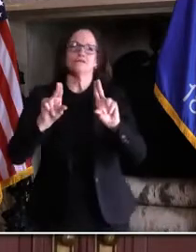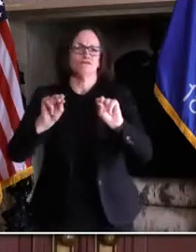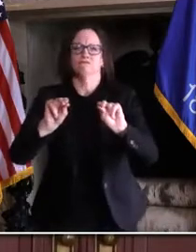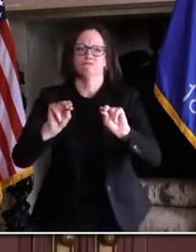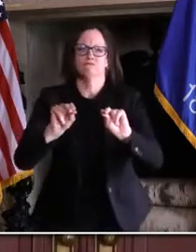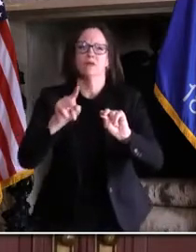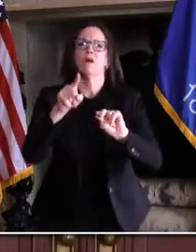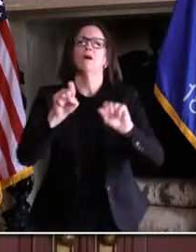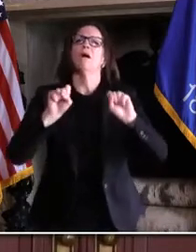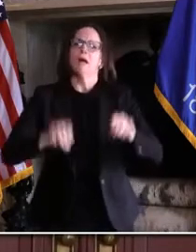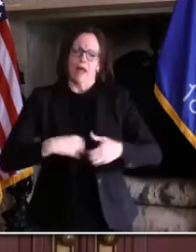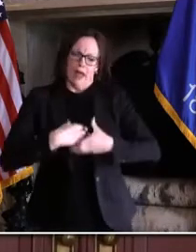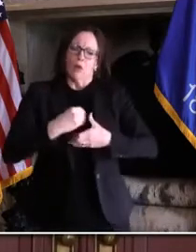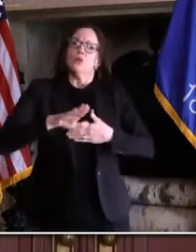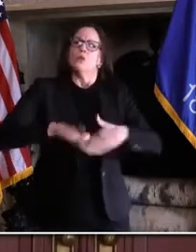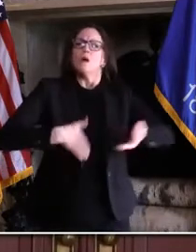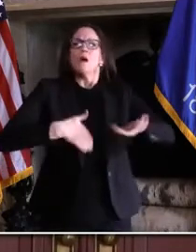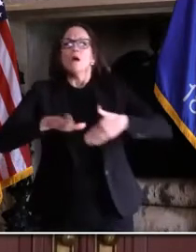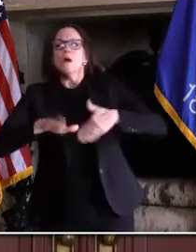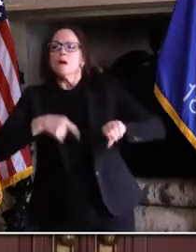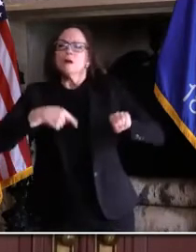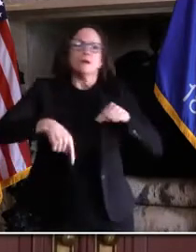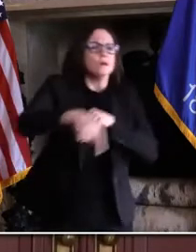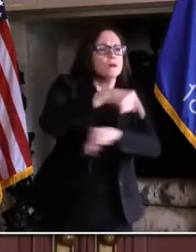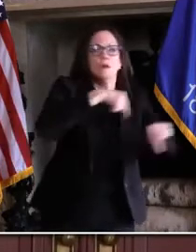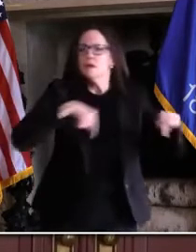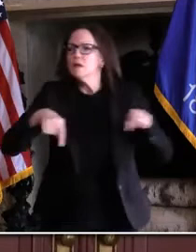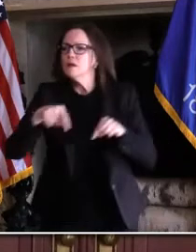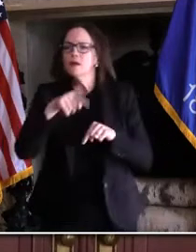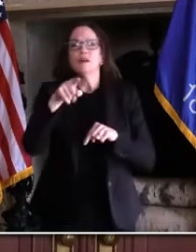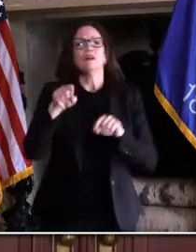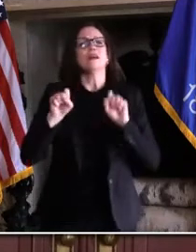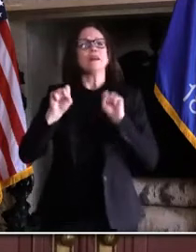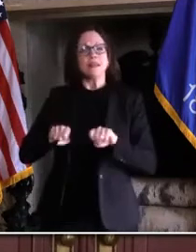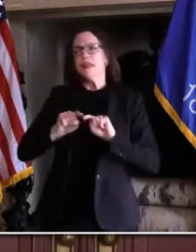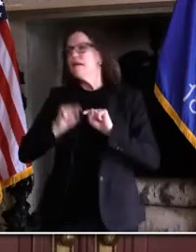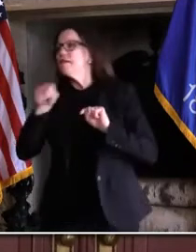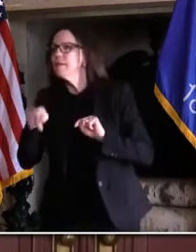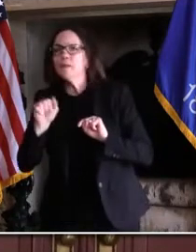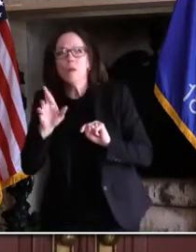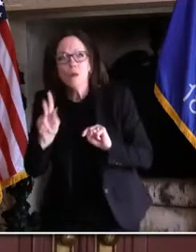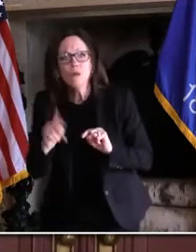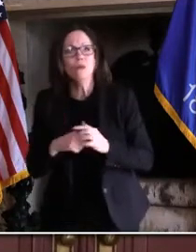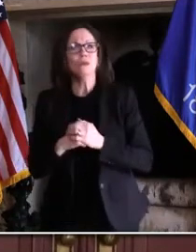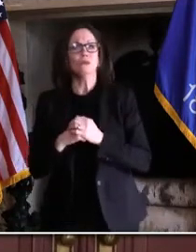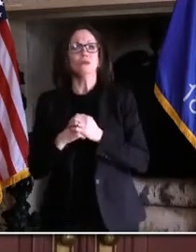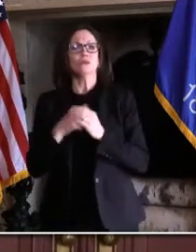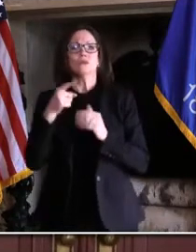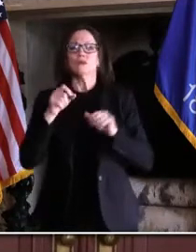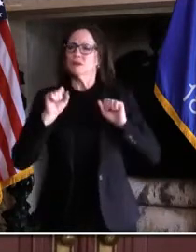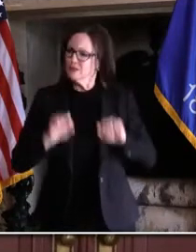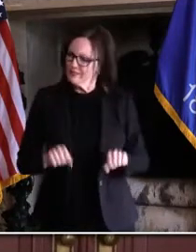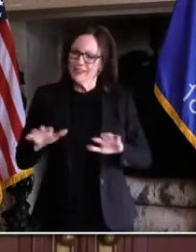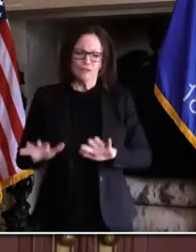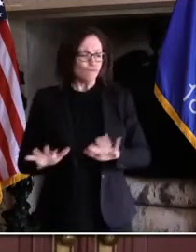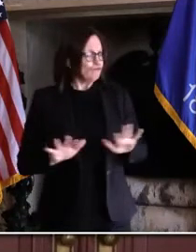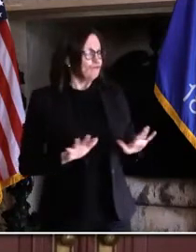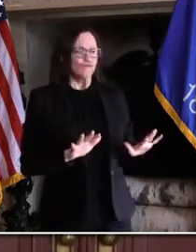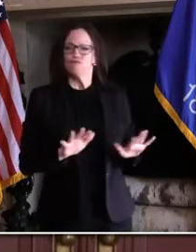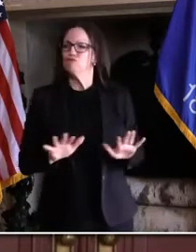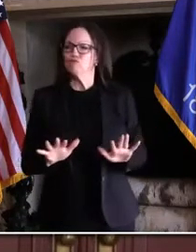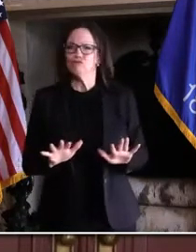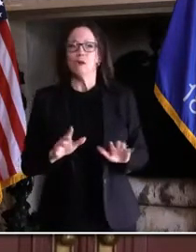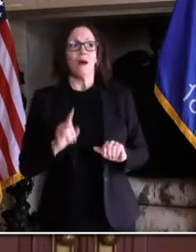the same people, not different small groups. Shrinking your circle of interactions will help prevent